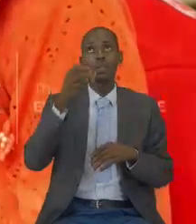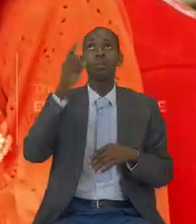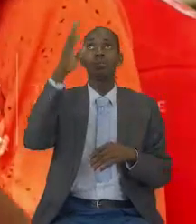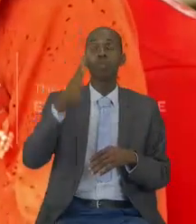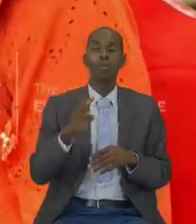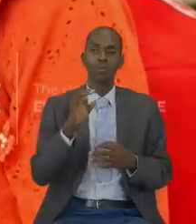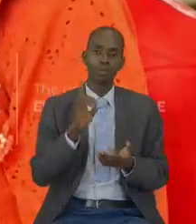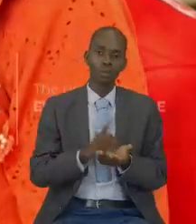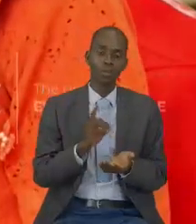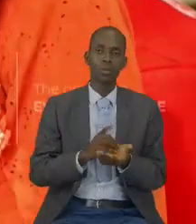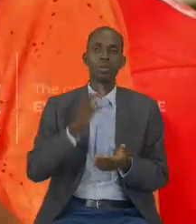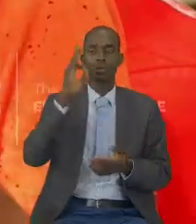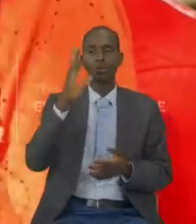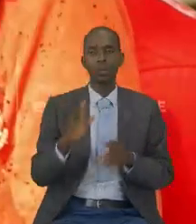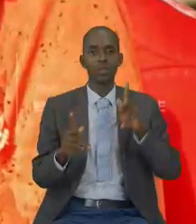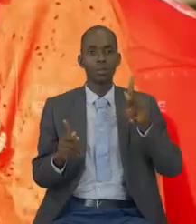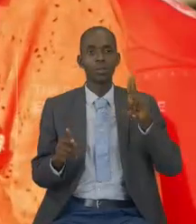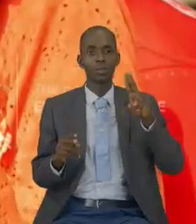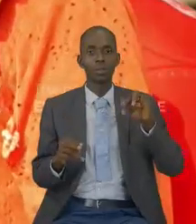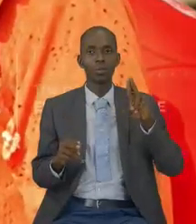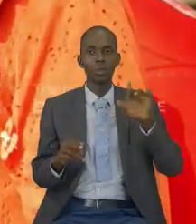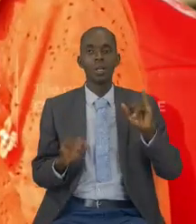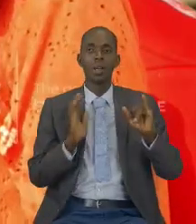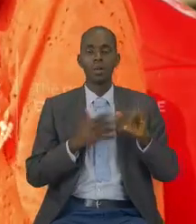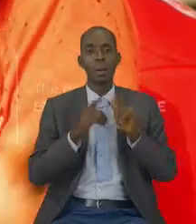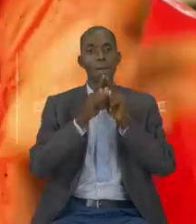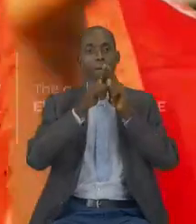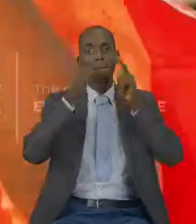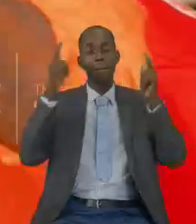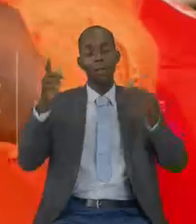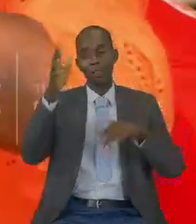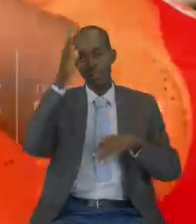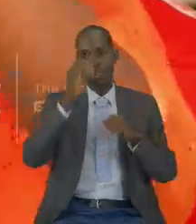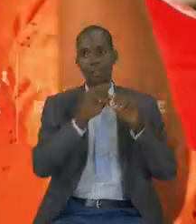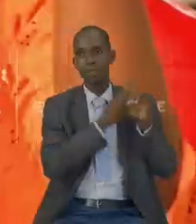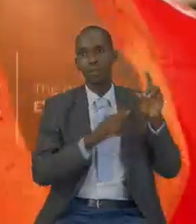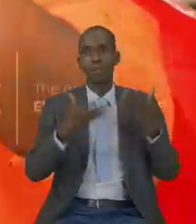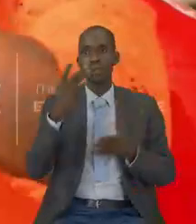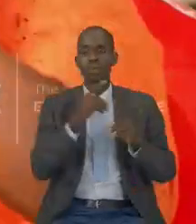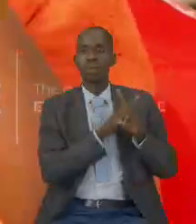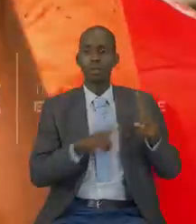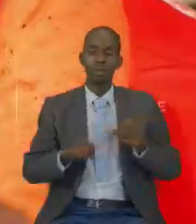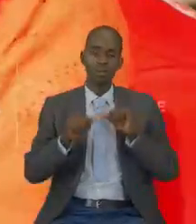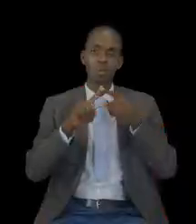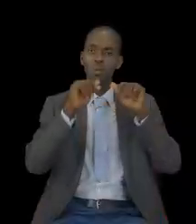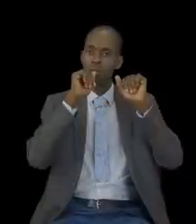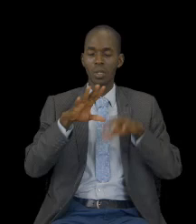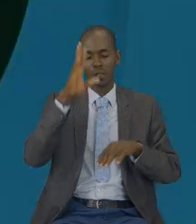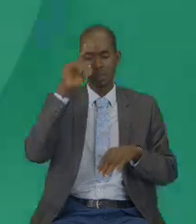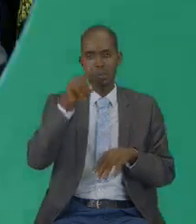W. F. Kumuyi, our big daddy in the Lord. I say may God Almighty bless him in Jesus'